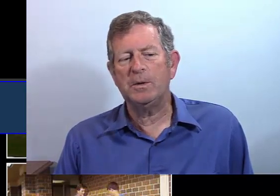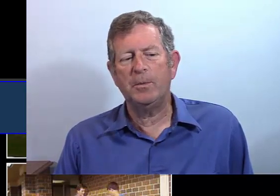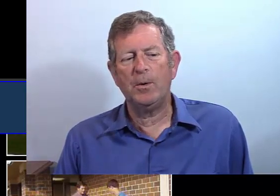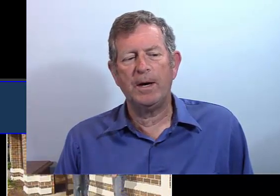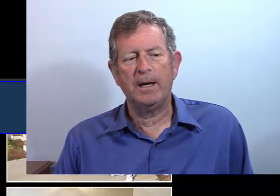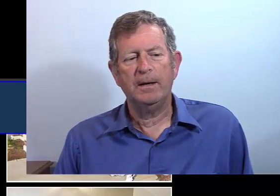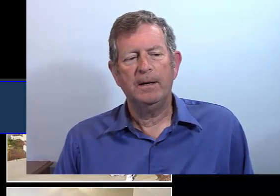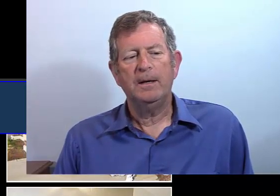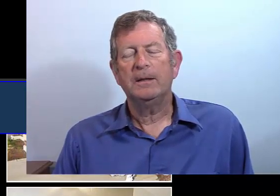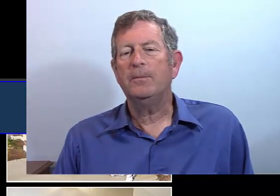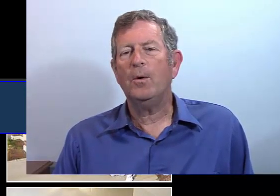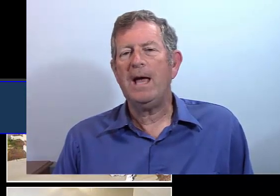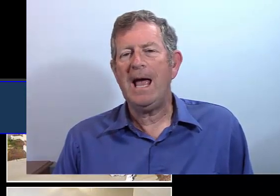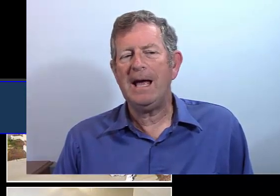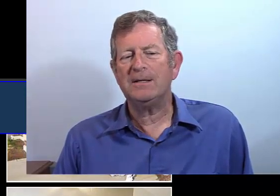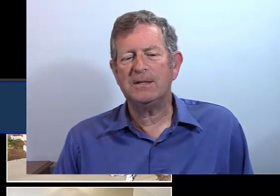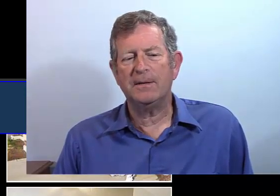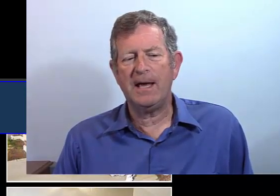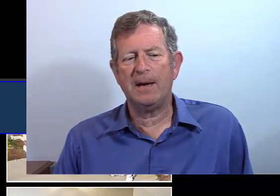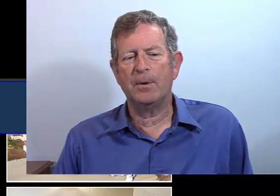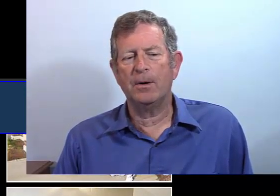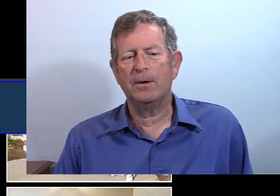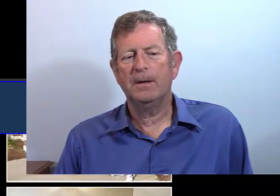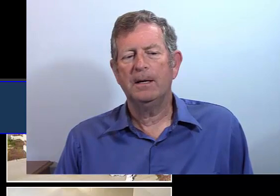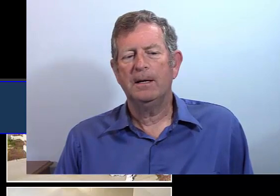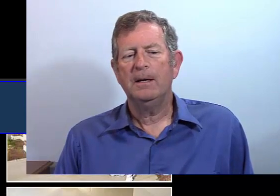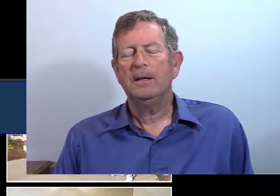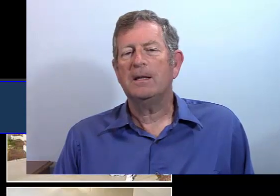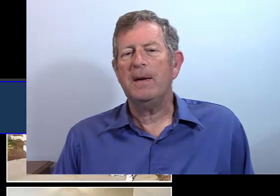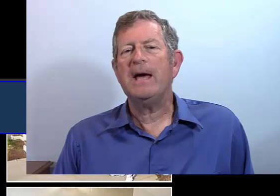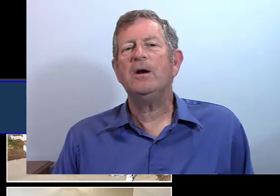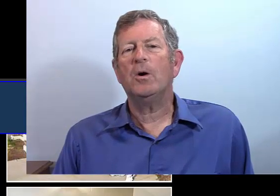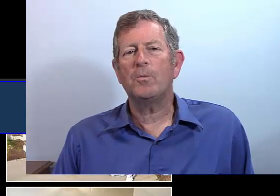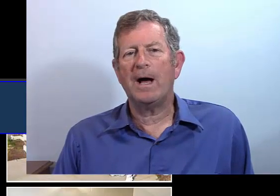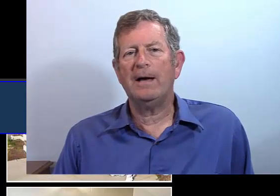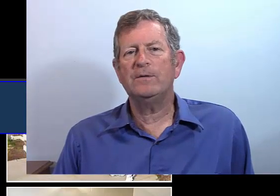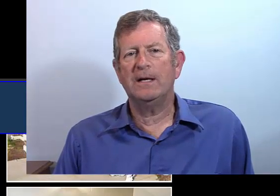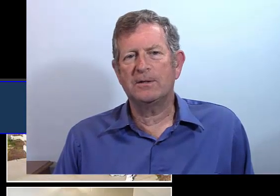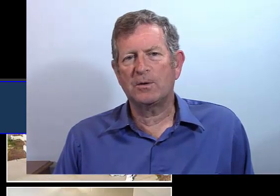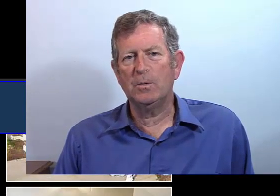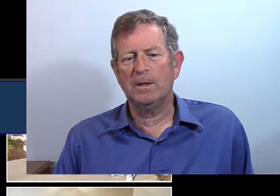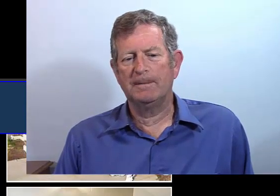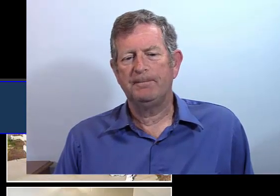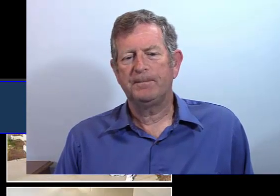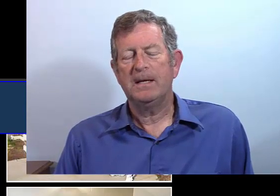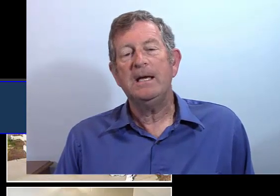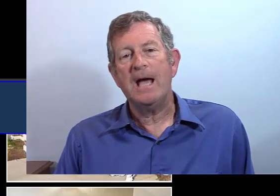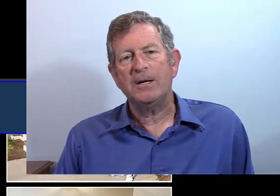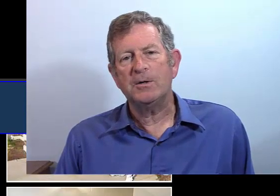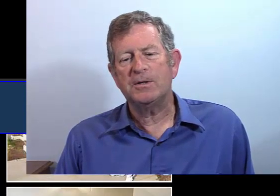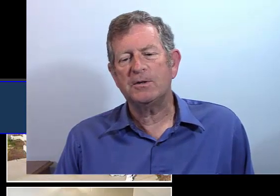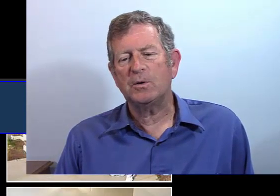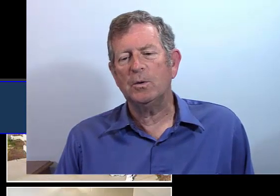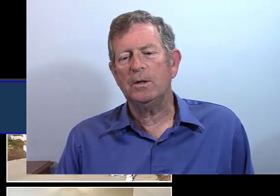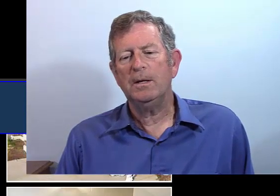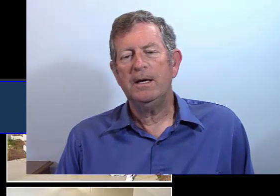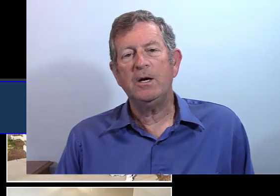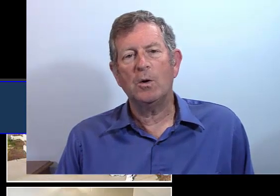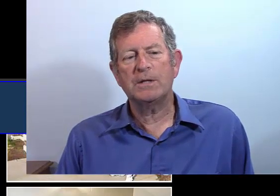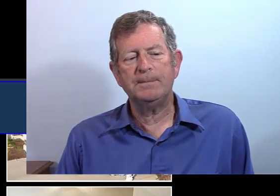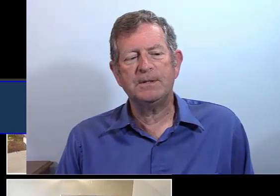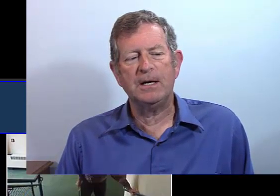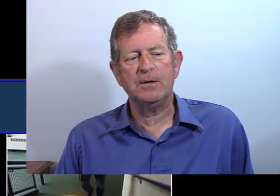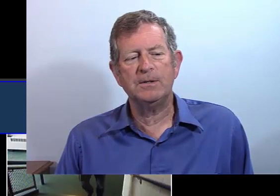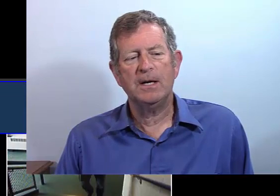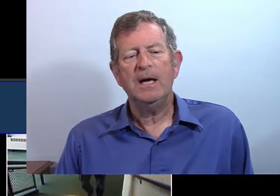hamburger to the boy. The boy has the hamburger. The man arrives at school. He enters the school.